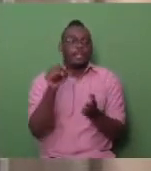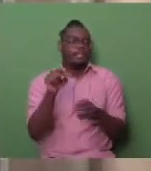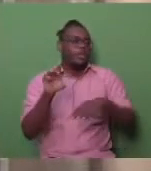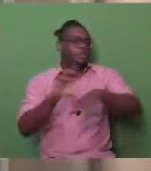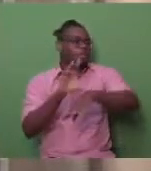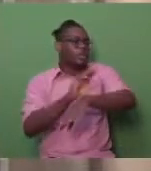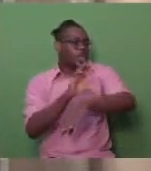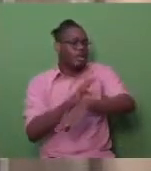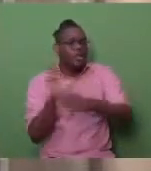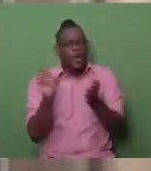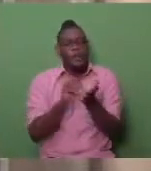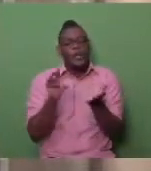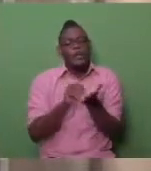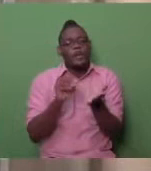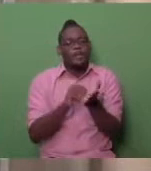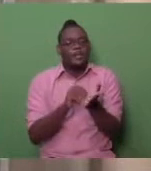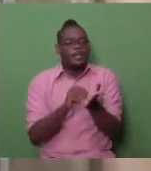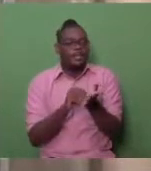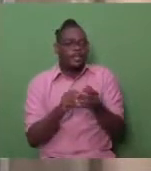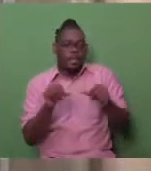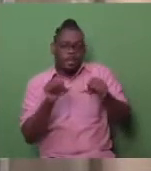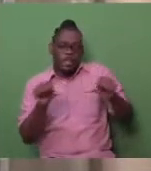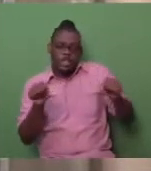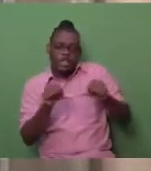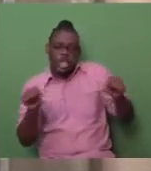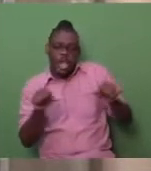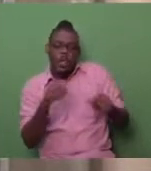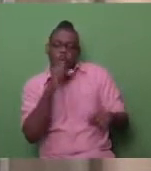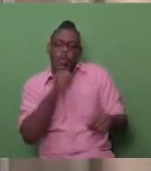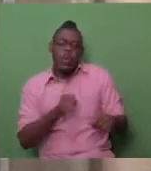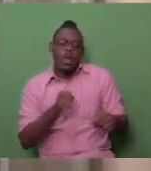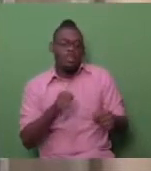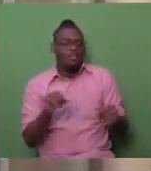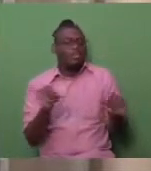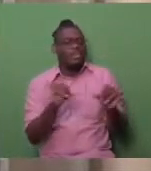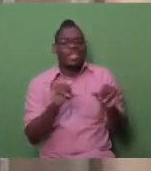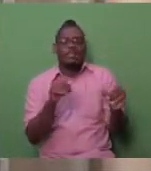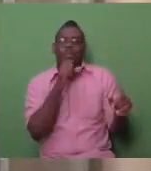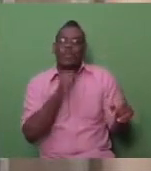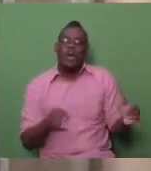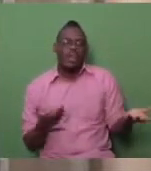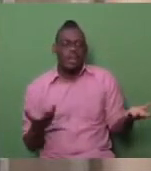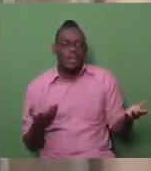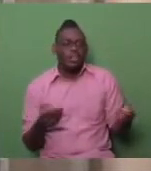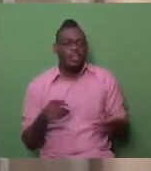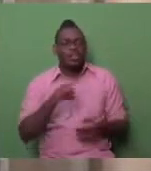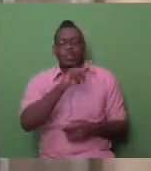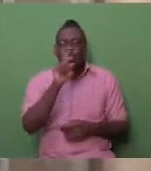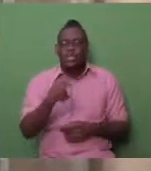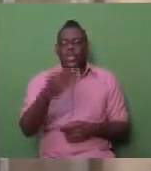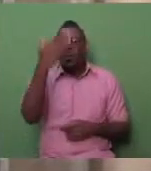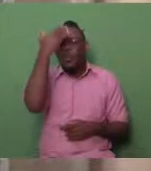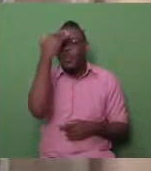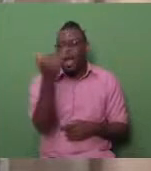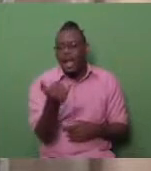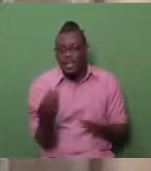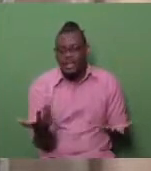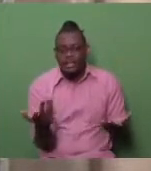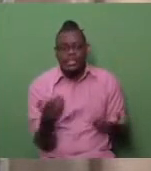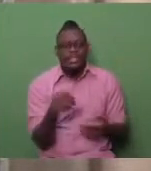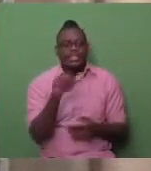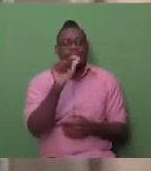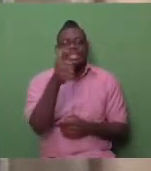then did the 20 million allocated for implementation of ICT plan in the last fiscal year only see